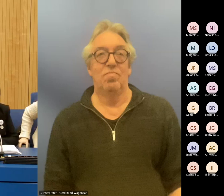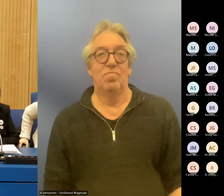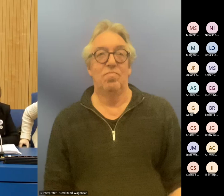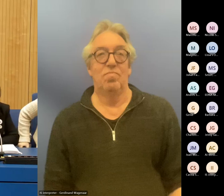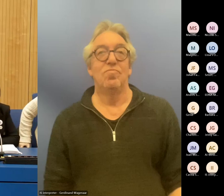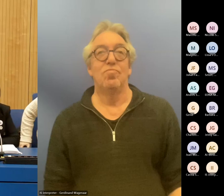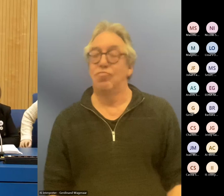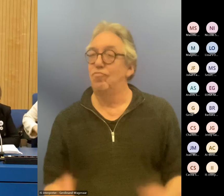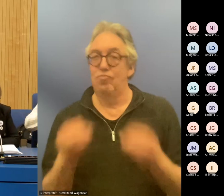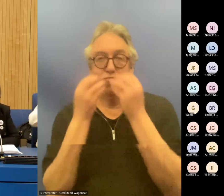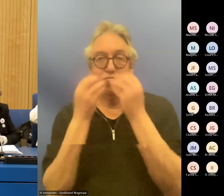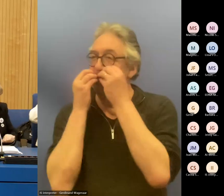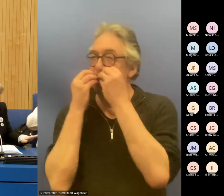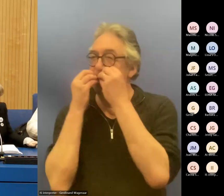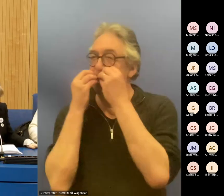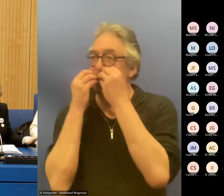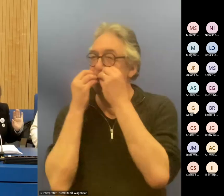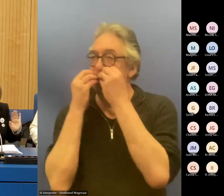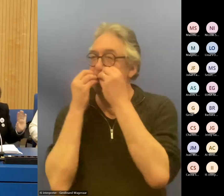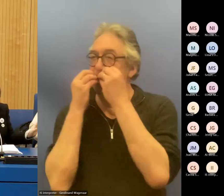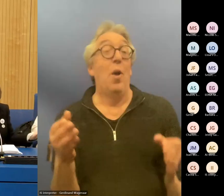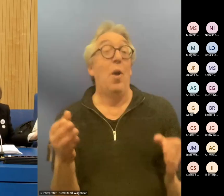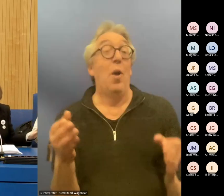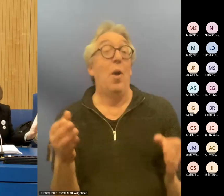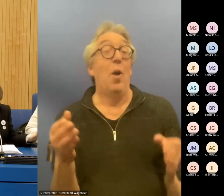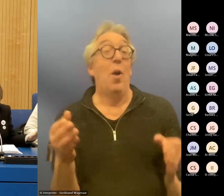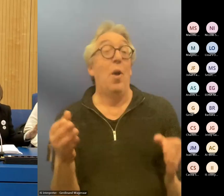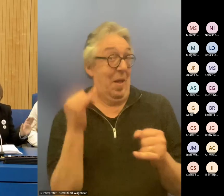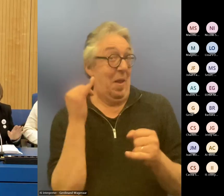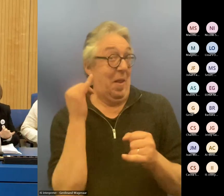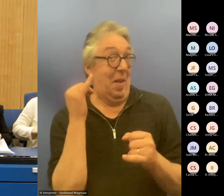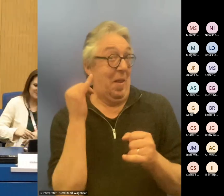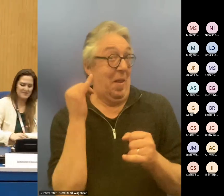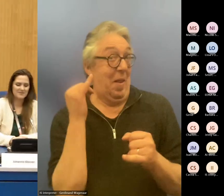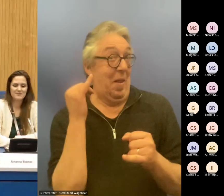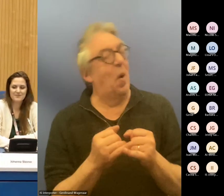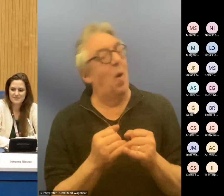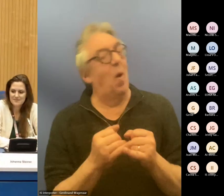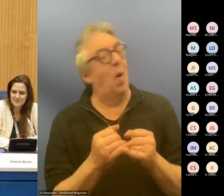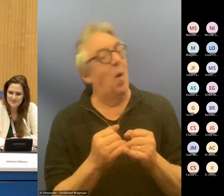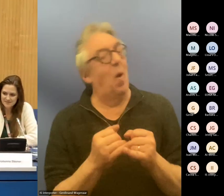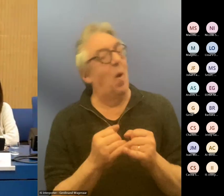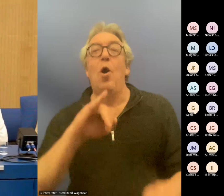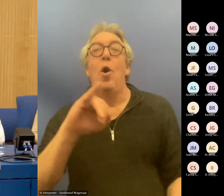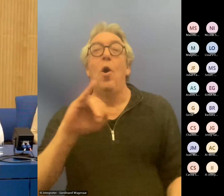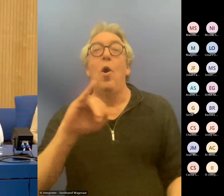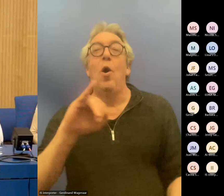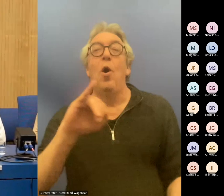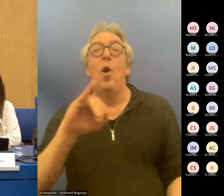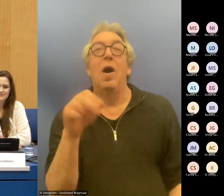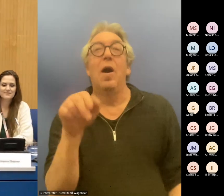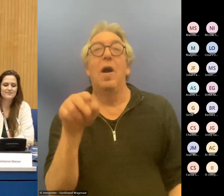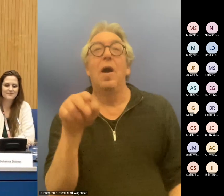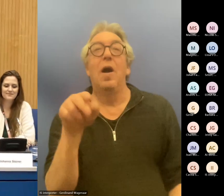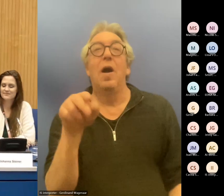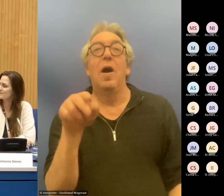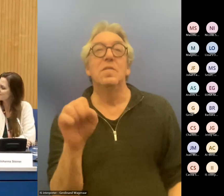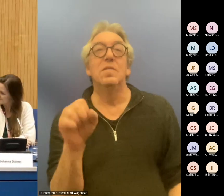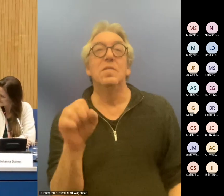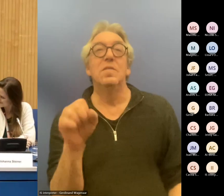Fantastic. So, have now our last, but not the very last speaker, who is Johanna Steiner from Austria,